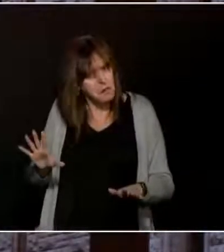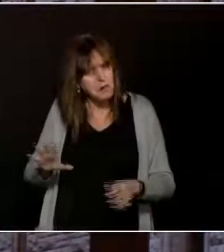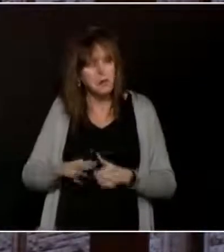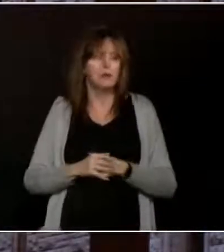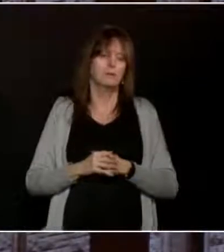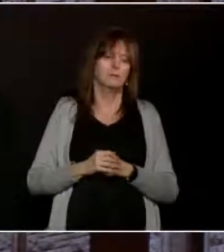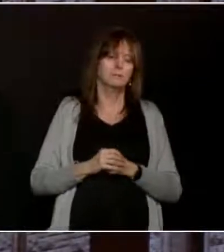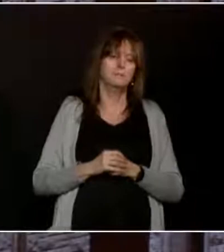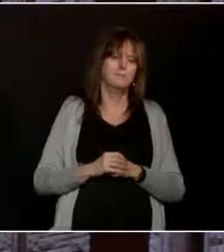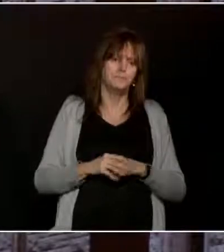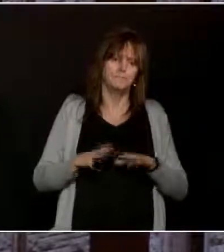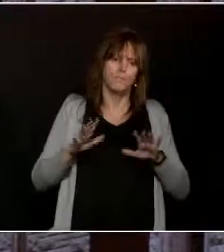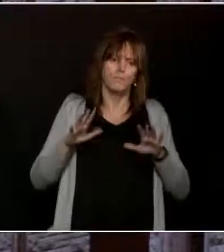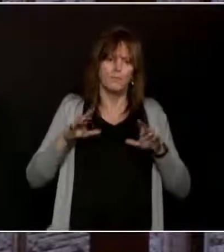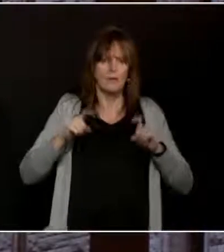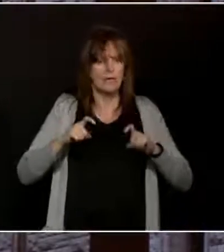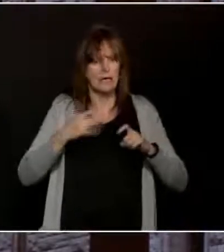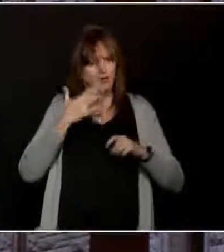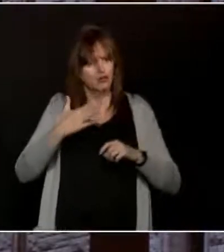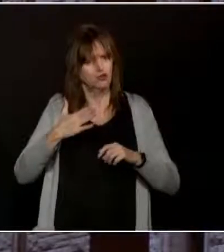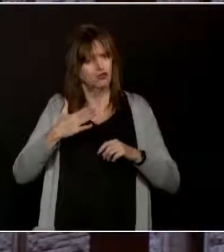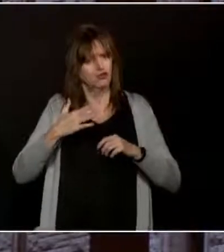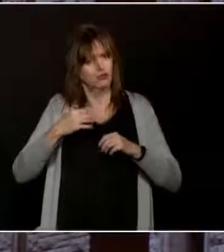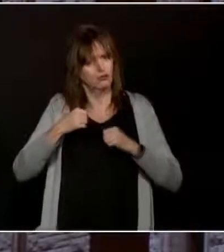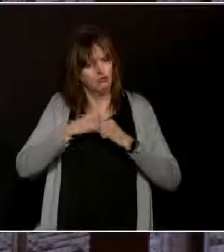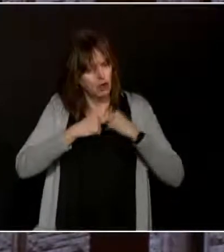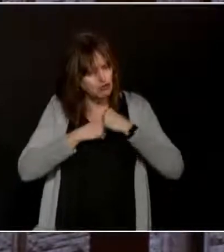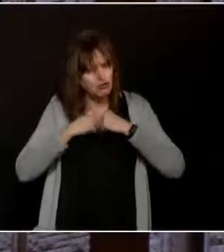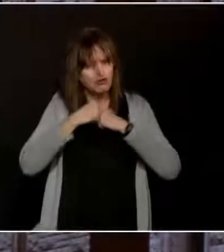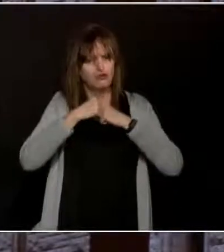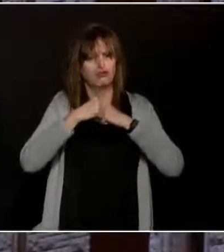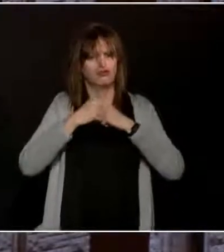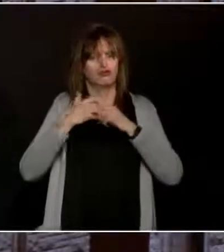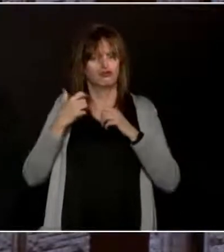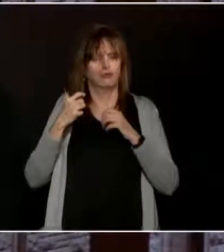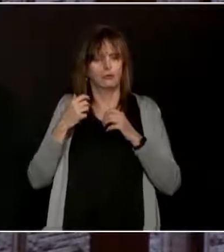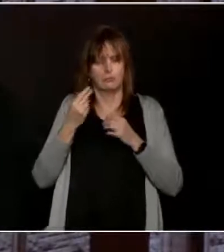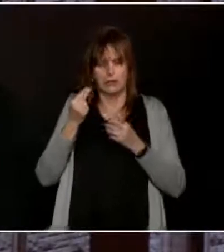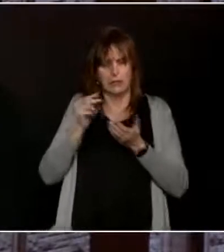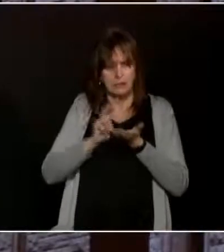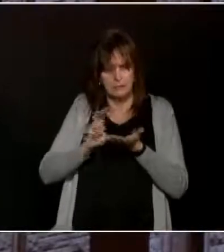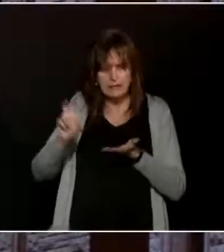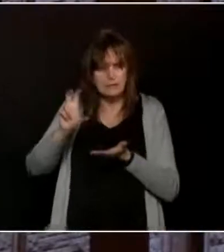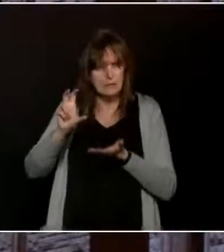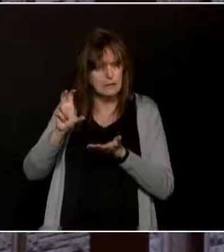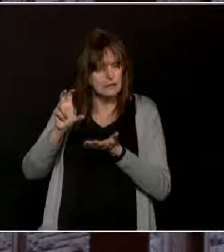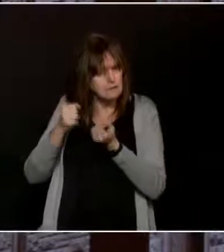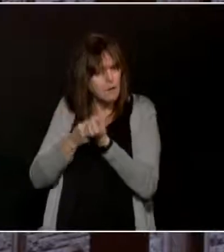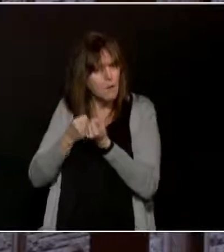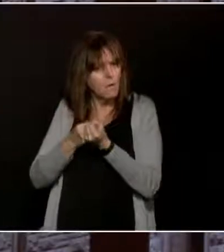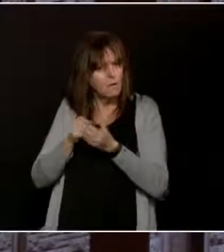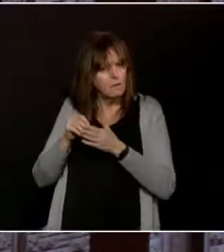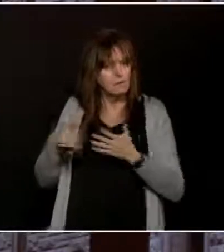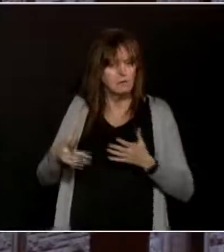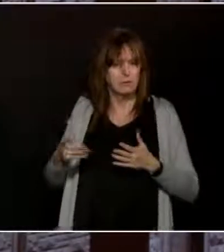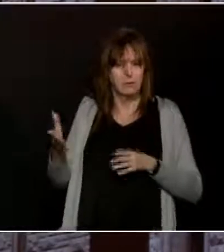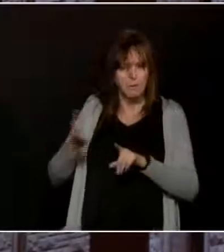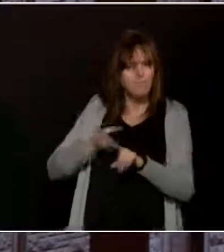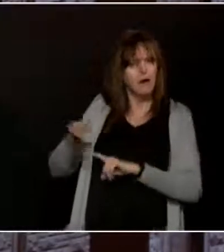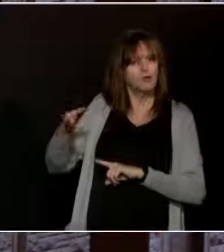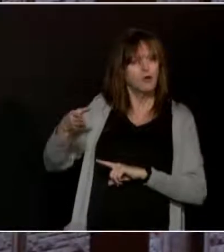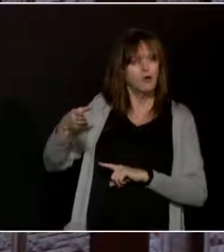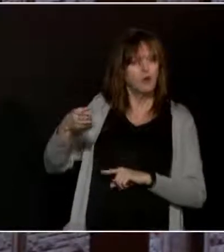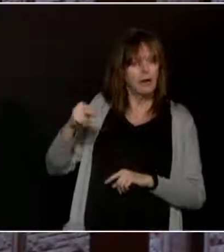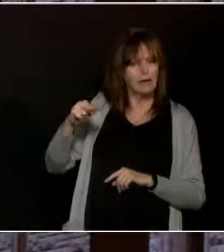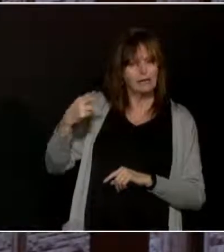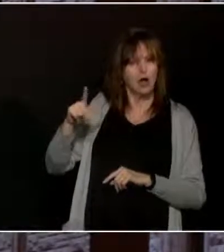infrastructure, a fair amount of investment and cost that, of course, professional leagues like the NHL can handle. The players themselves